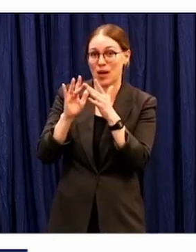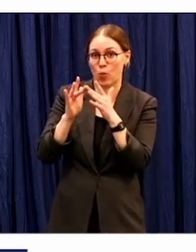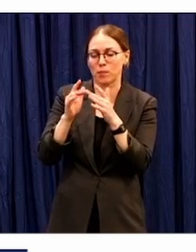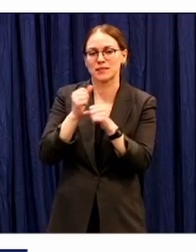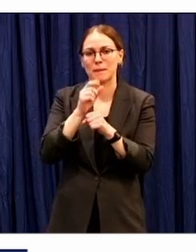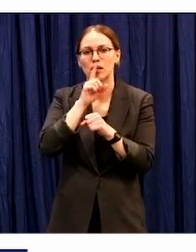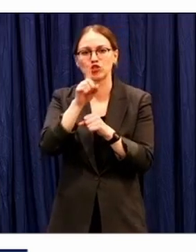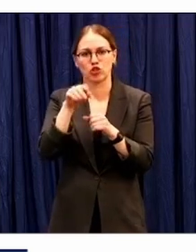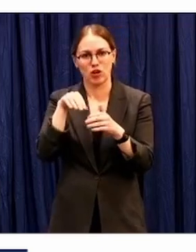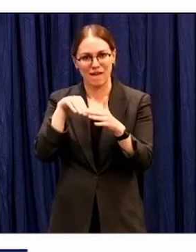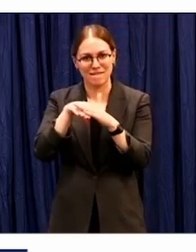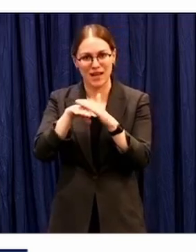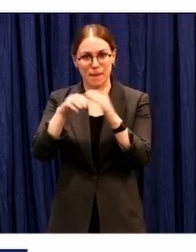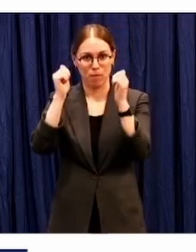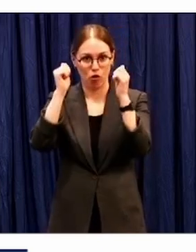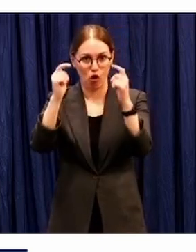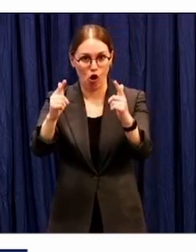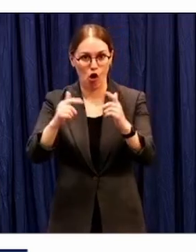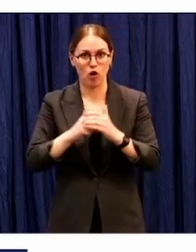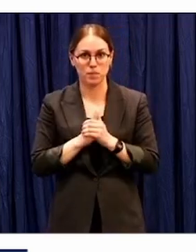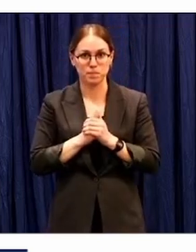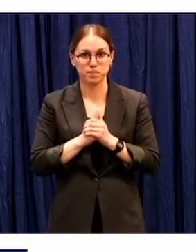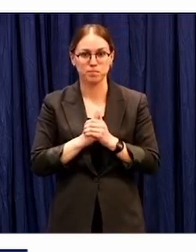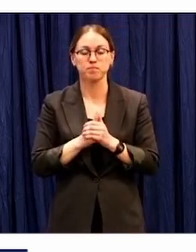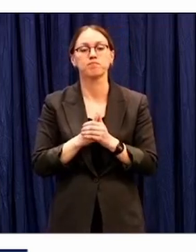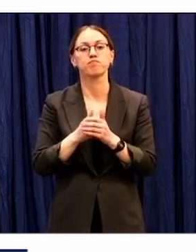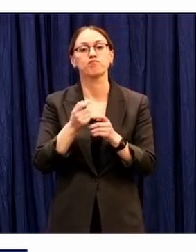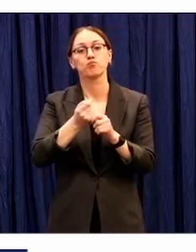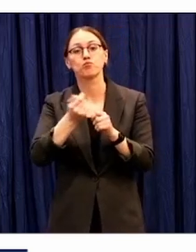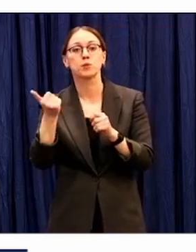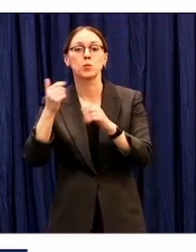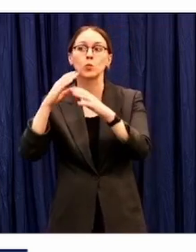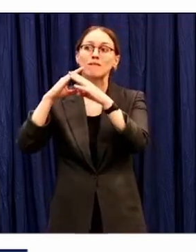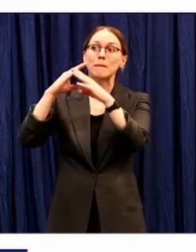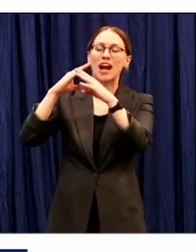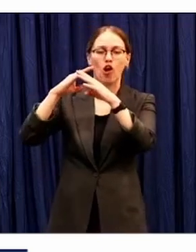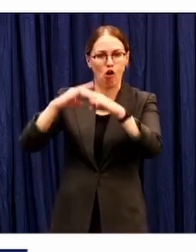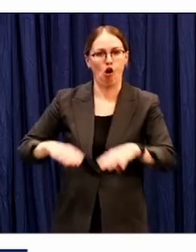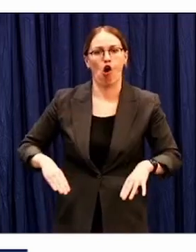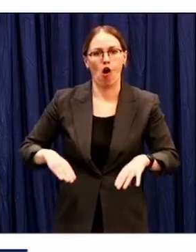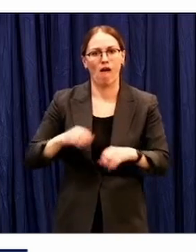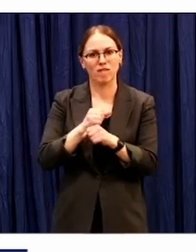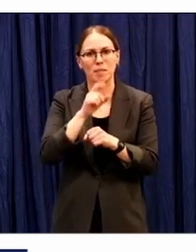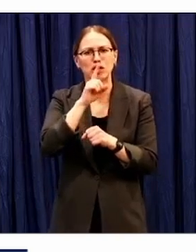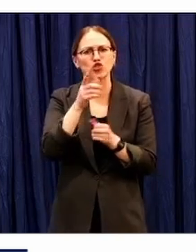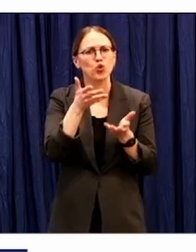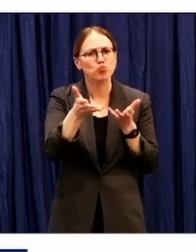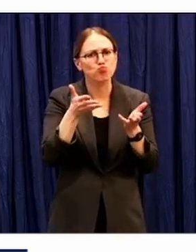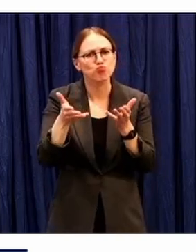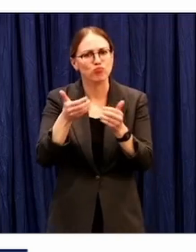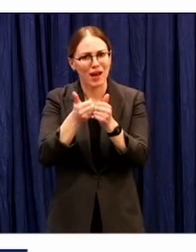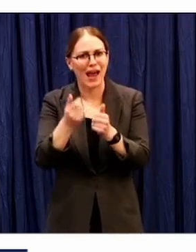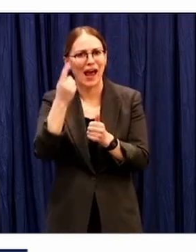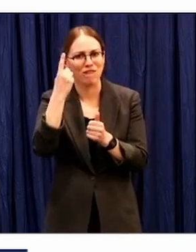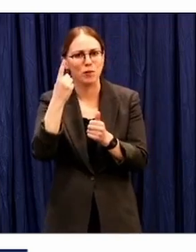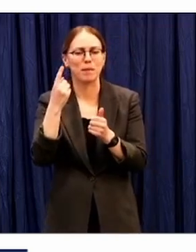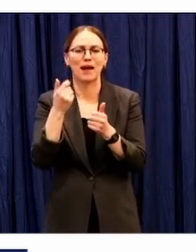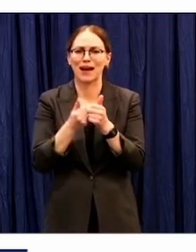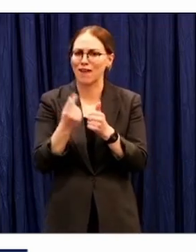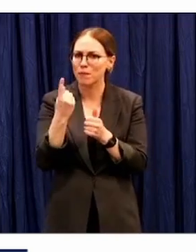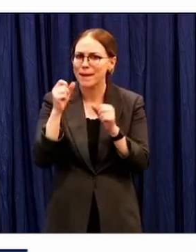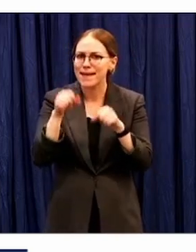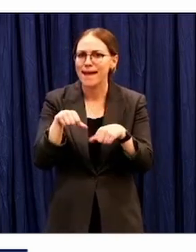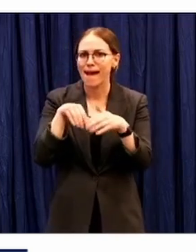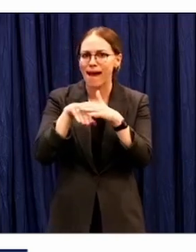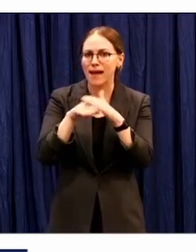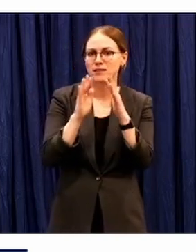all people. It is the inclusive practice of removing barriers that prevent interaction with or access to websites, digital